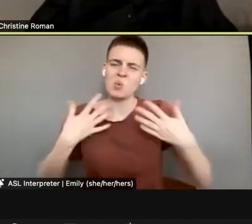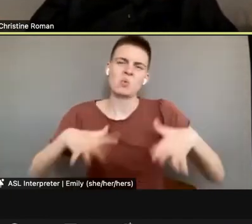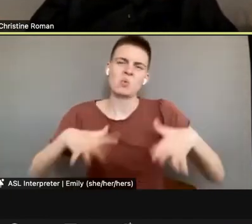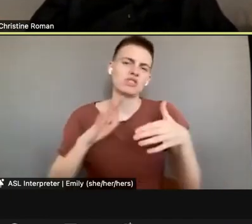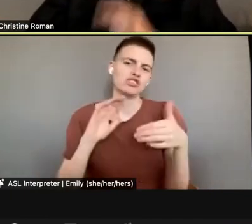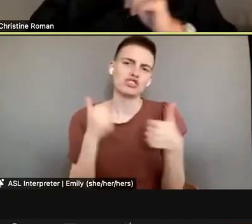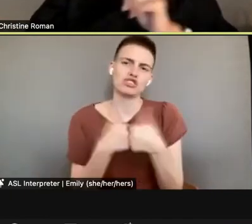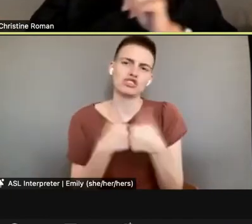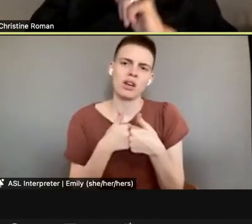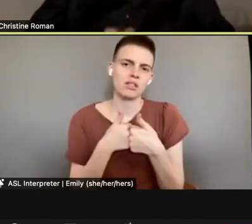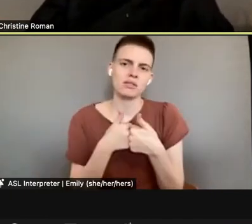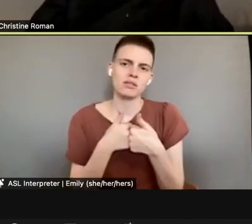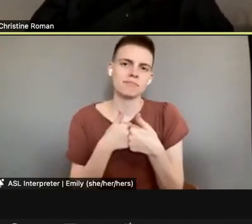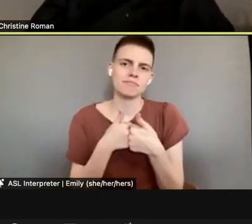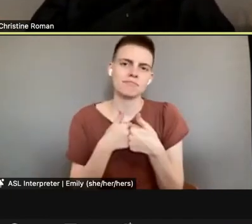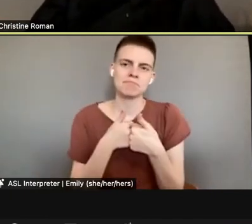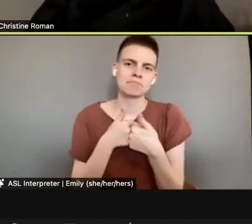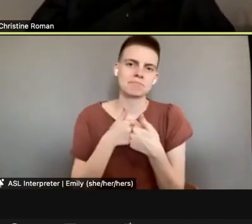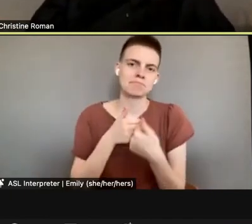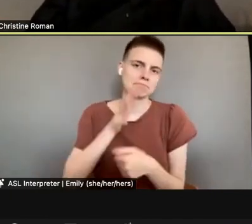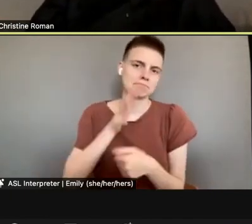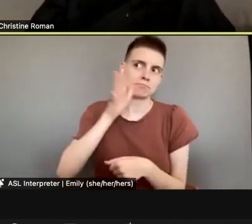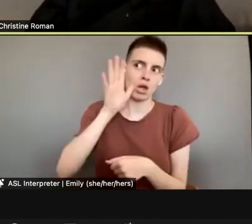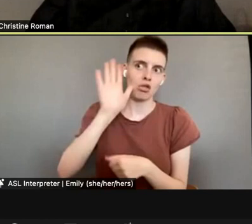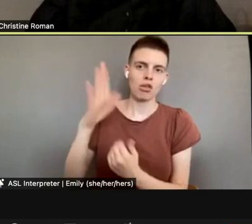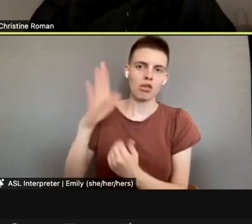not the issue.